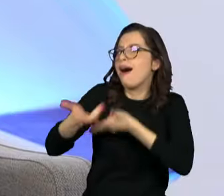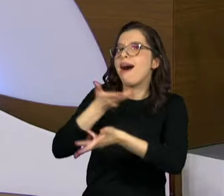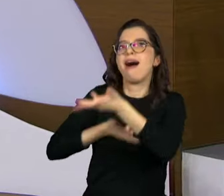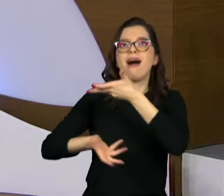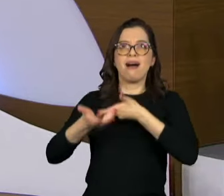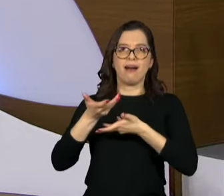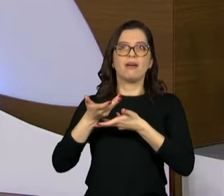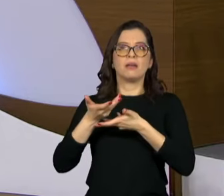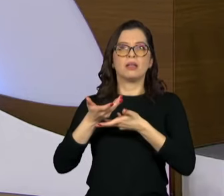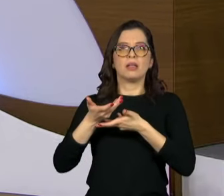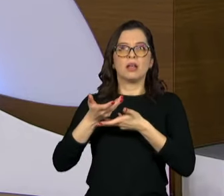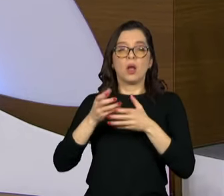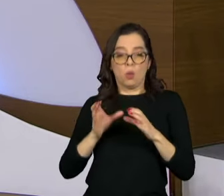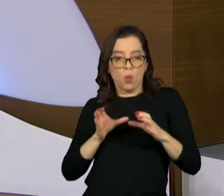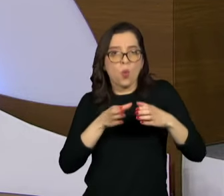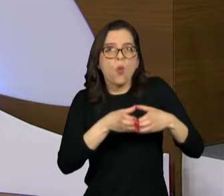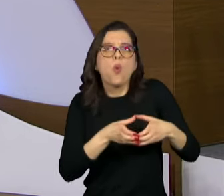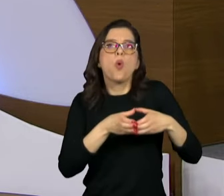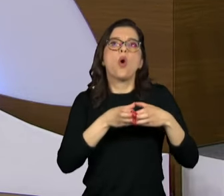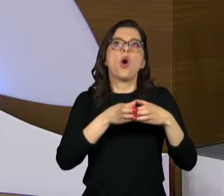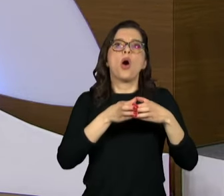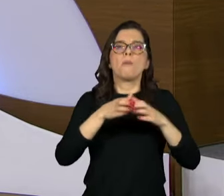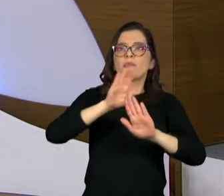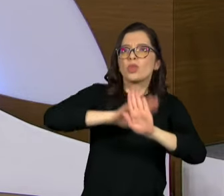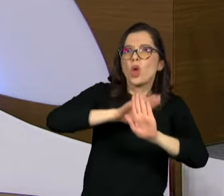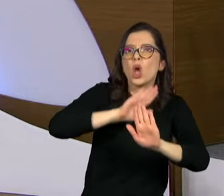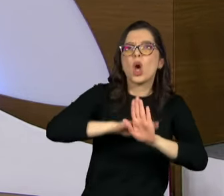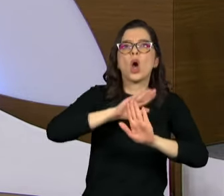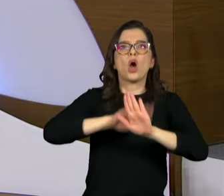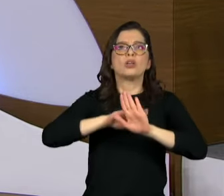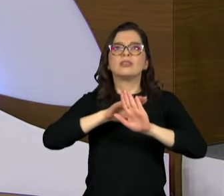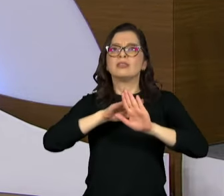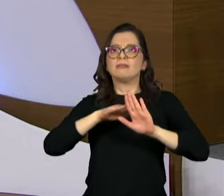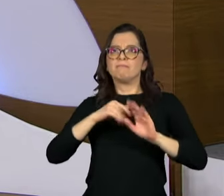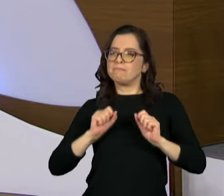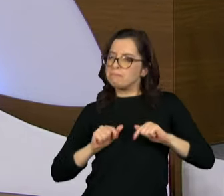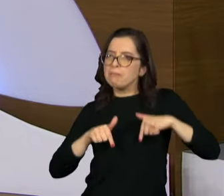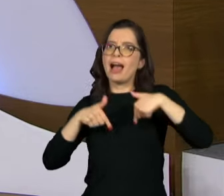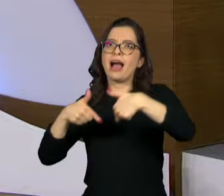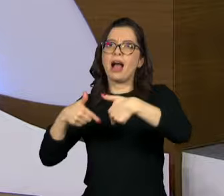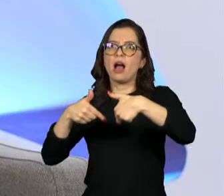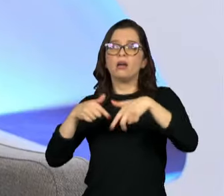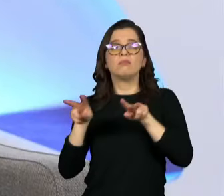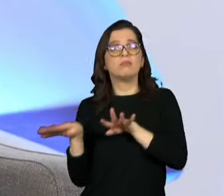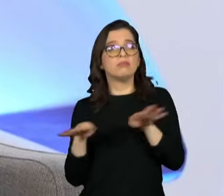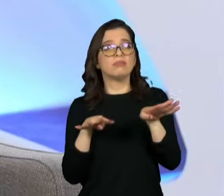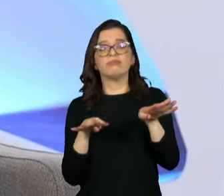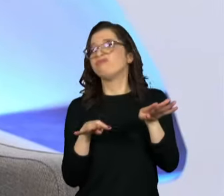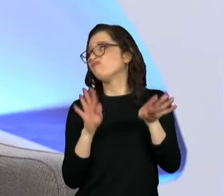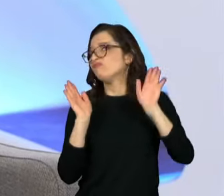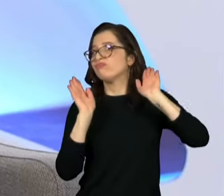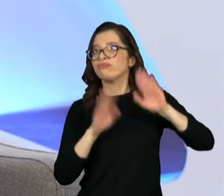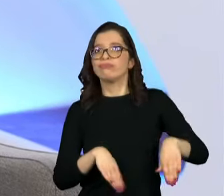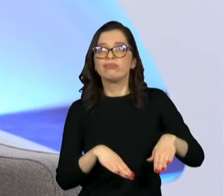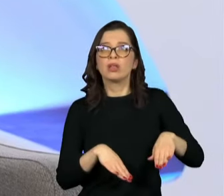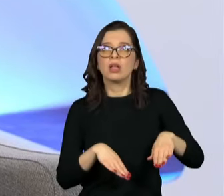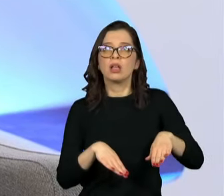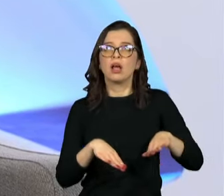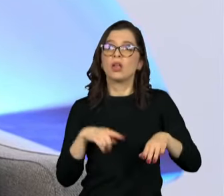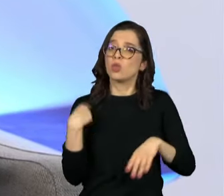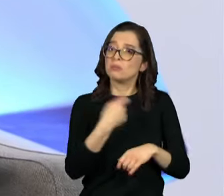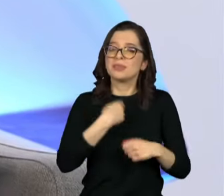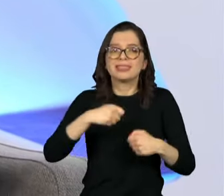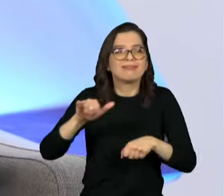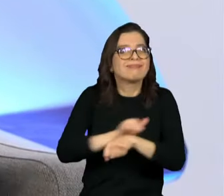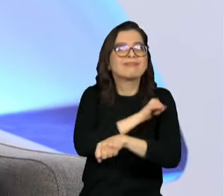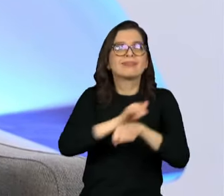matches, where partisans and ideologues shout past one another without really listening. And so